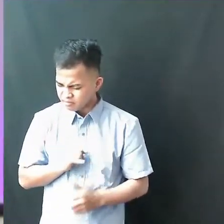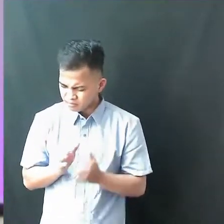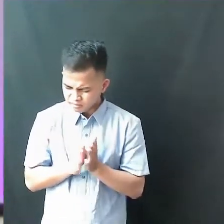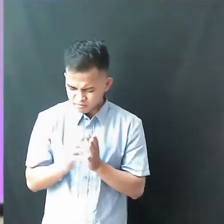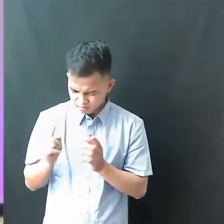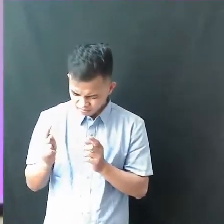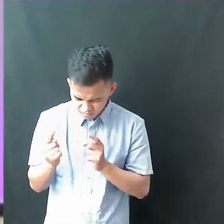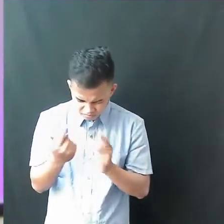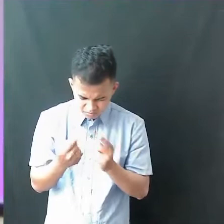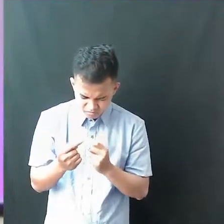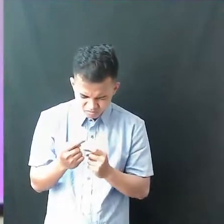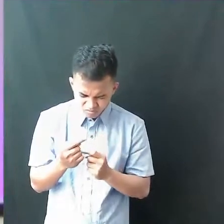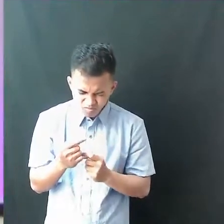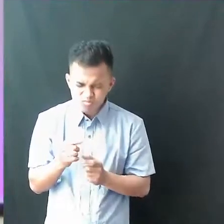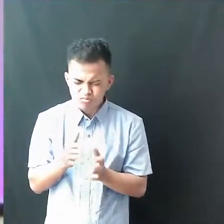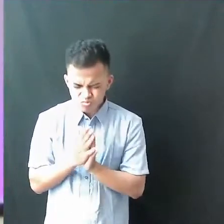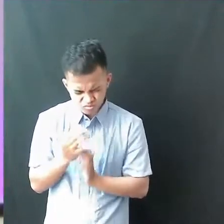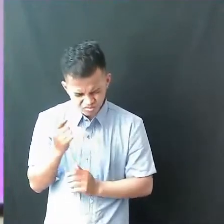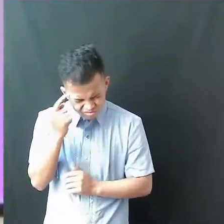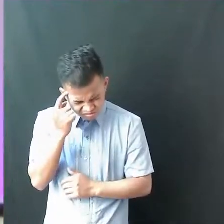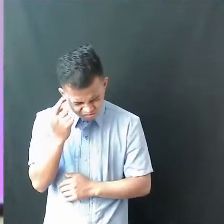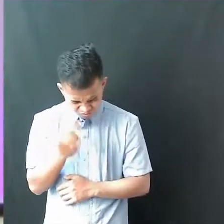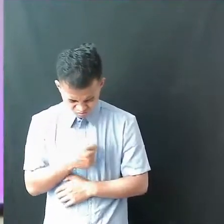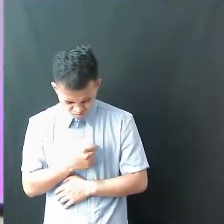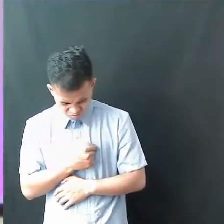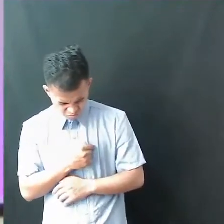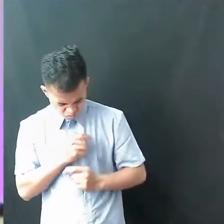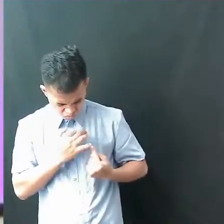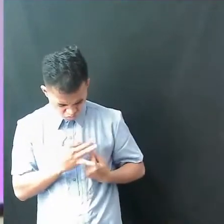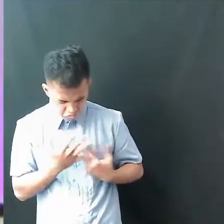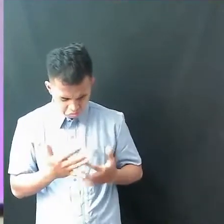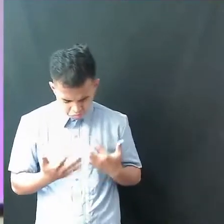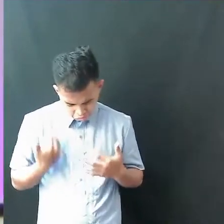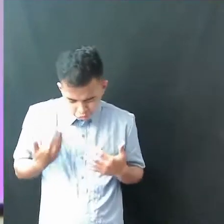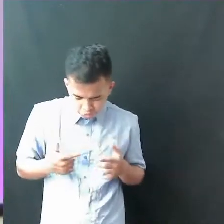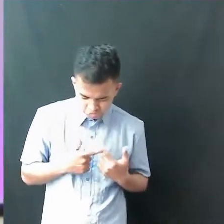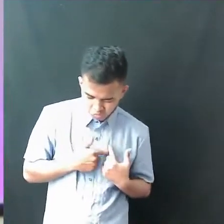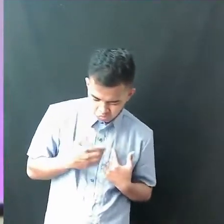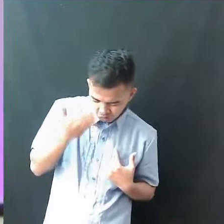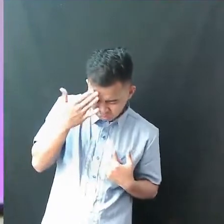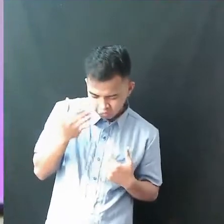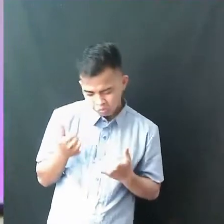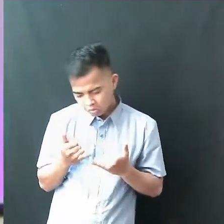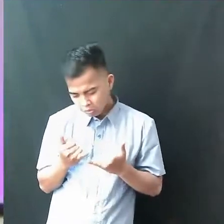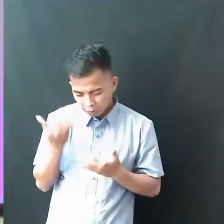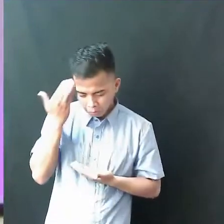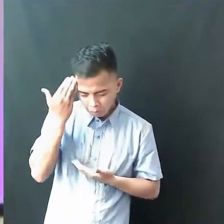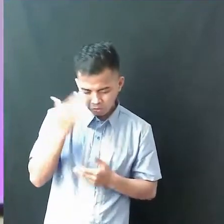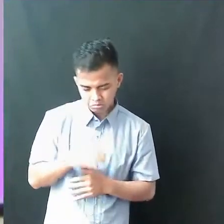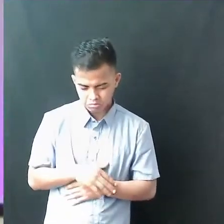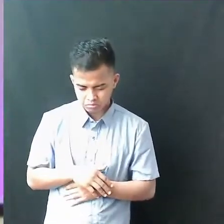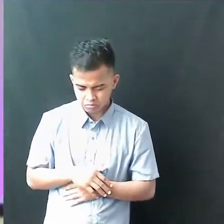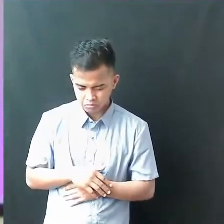here will search their heart and know if they are saved or if they're playing games with you. To